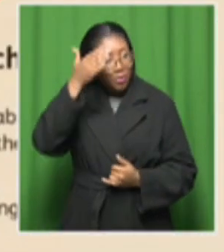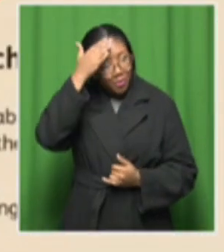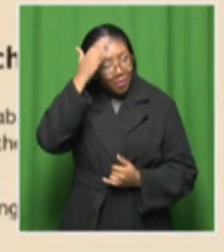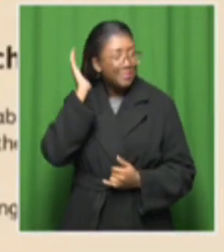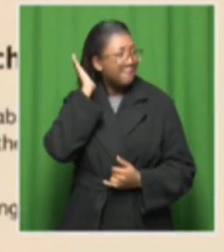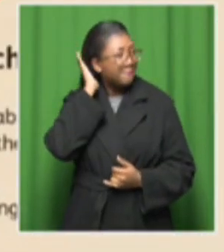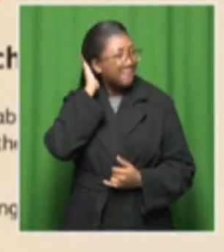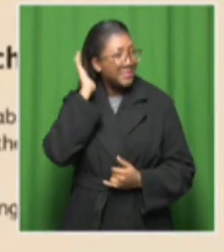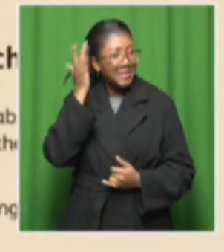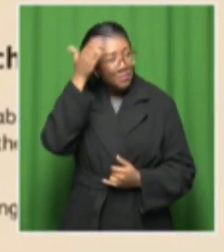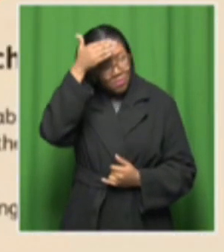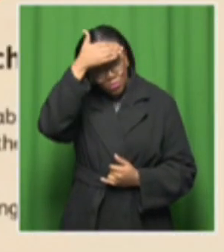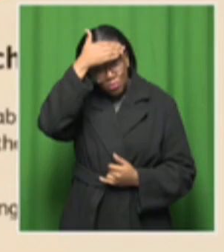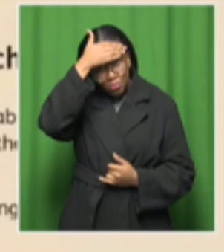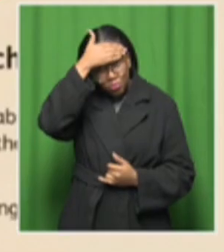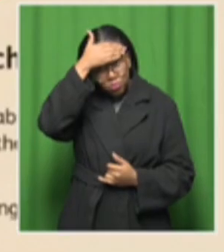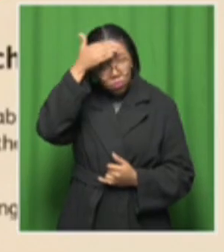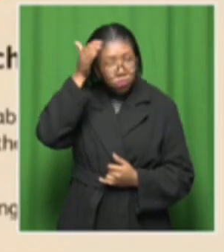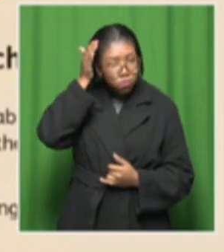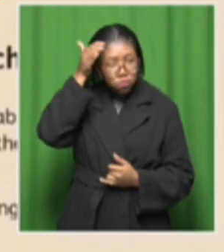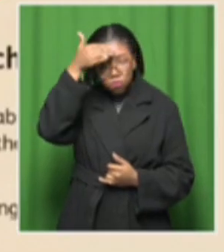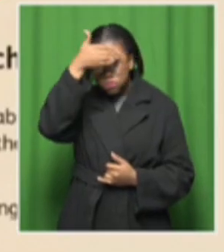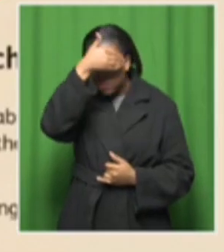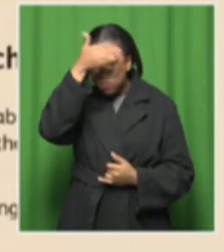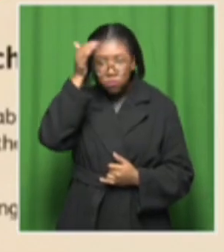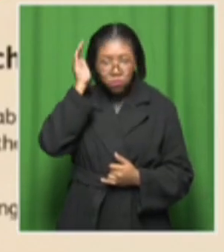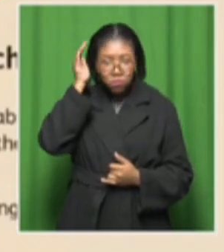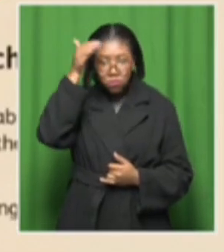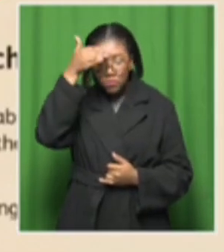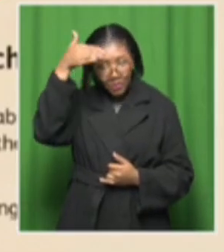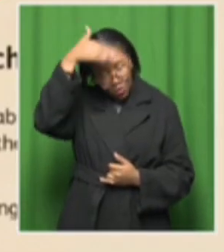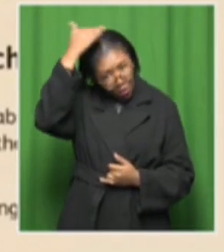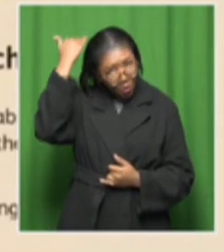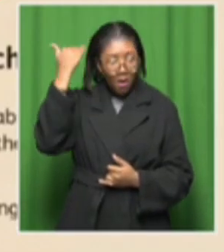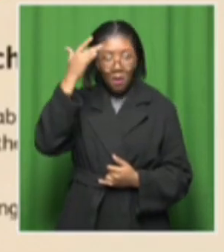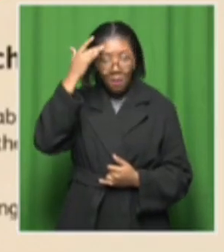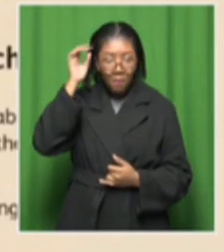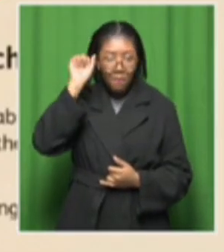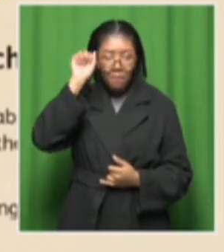head. It affects the whole head. And usually